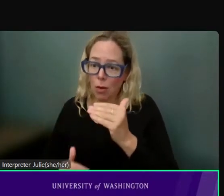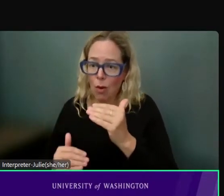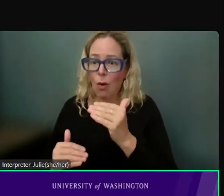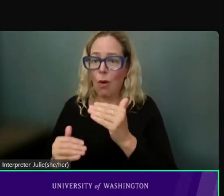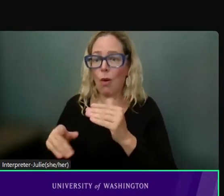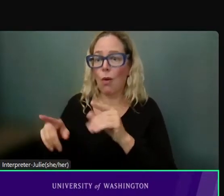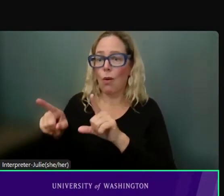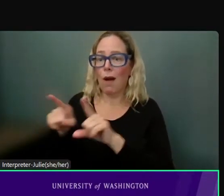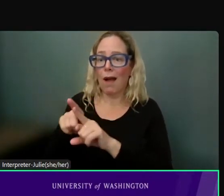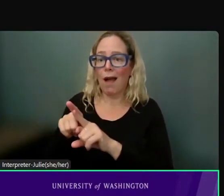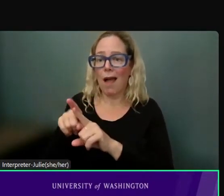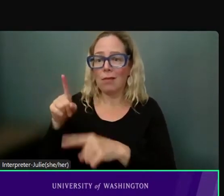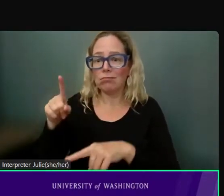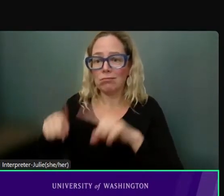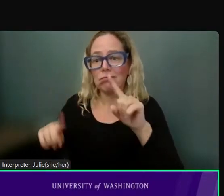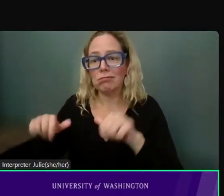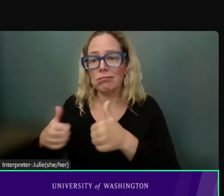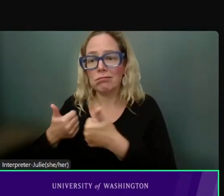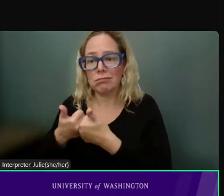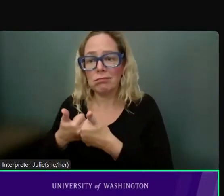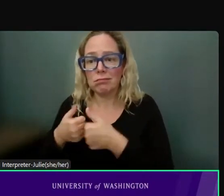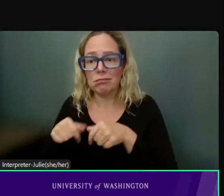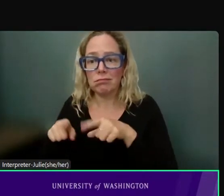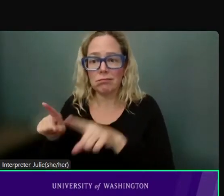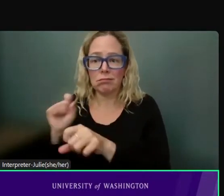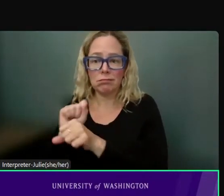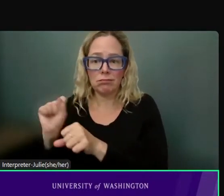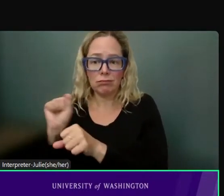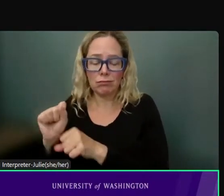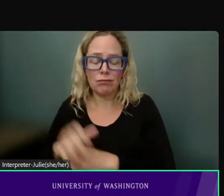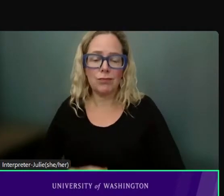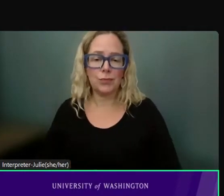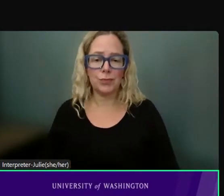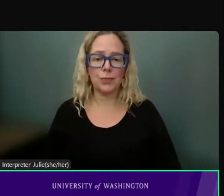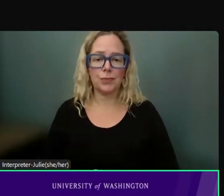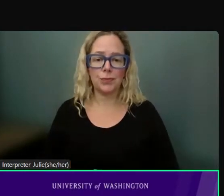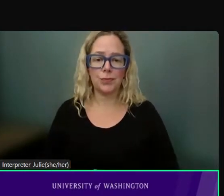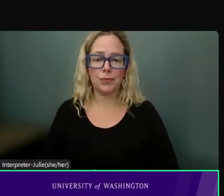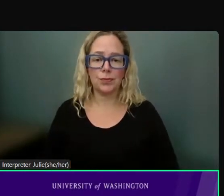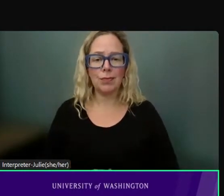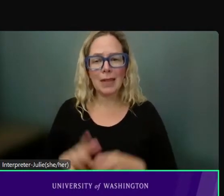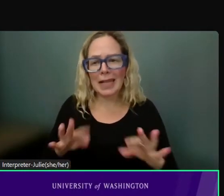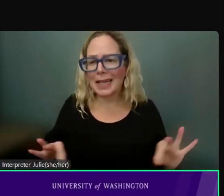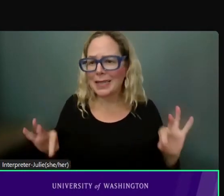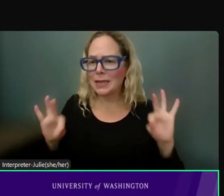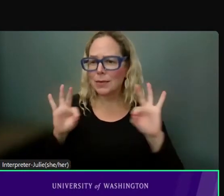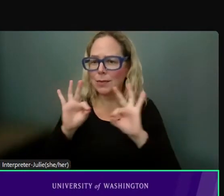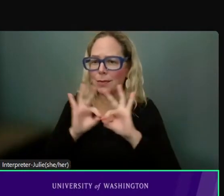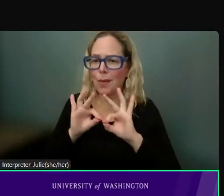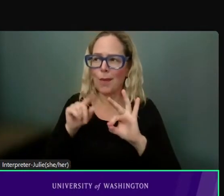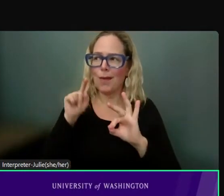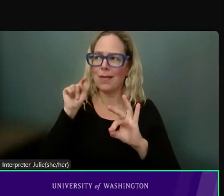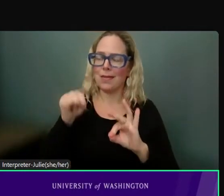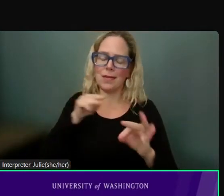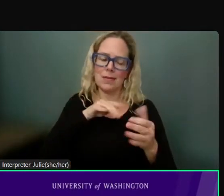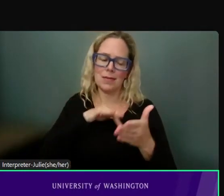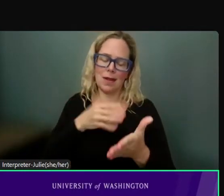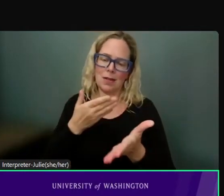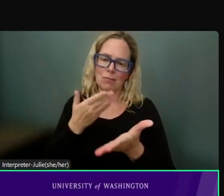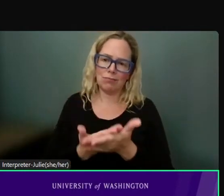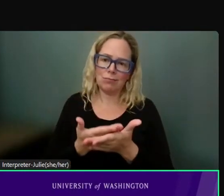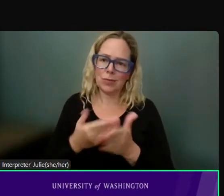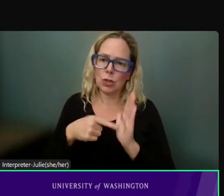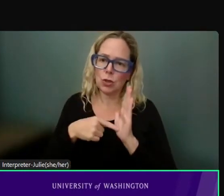And all these findings really underscore the importance of a system level, a policy level change to